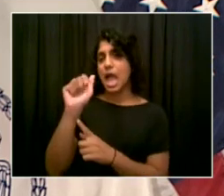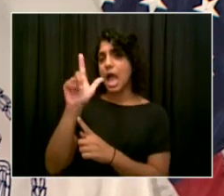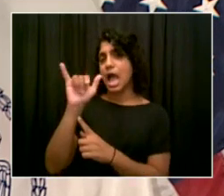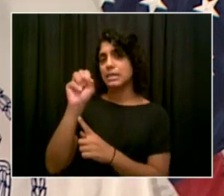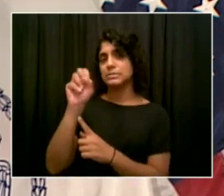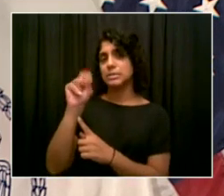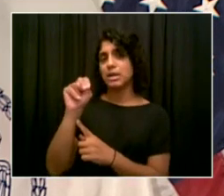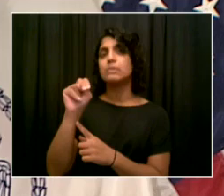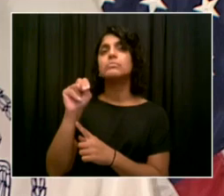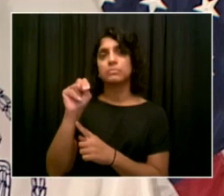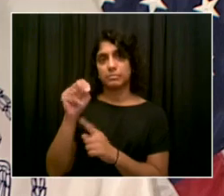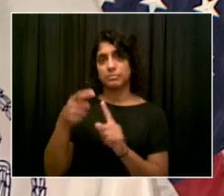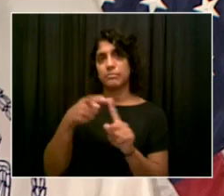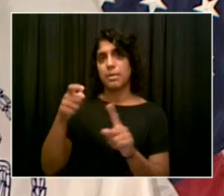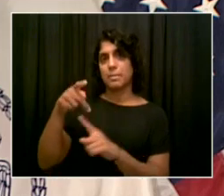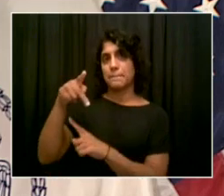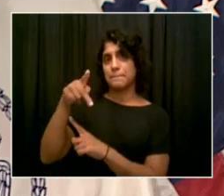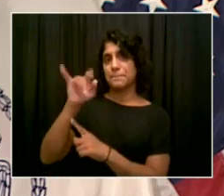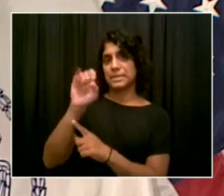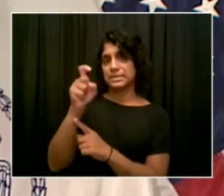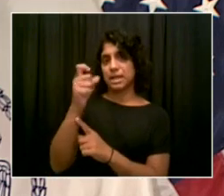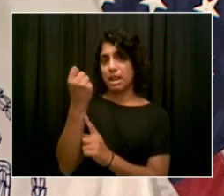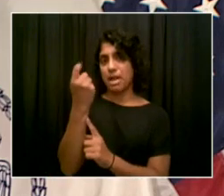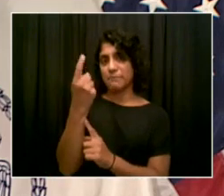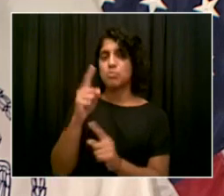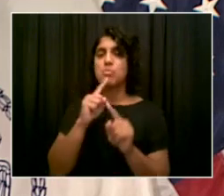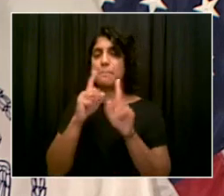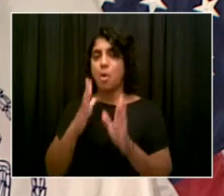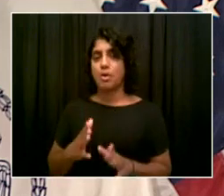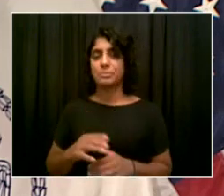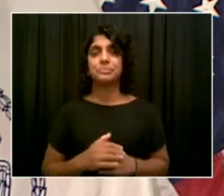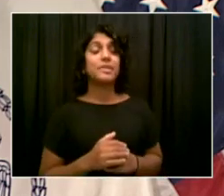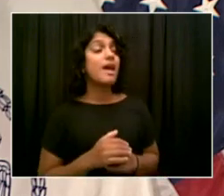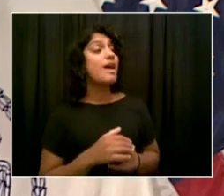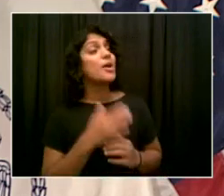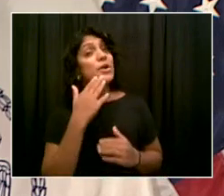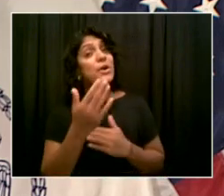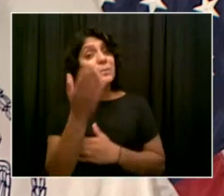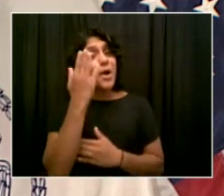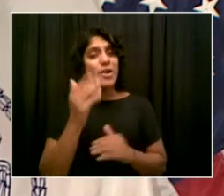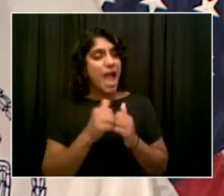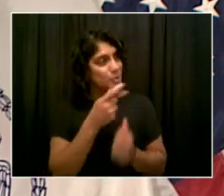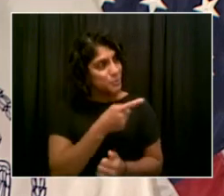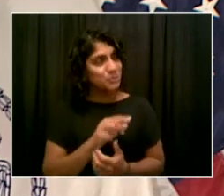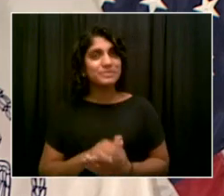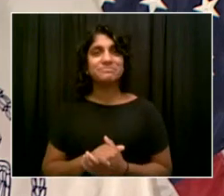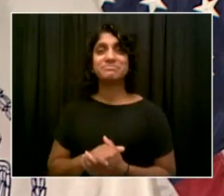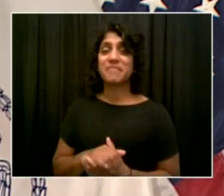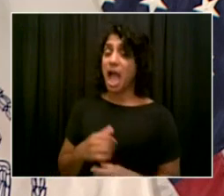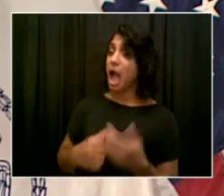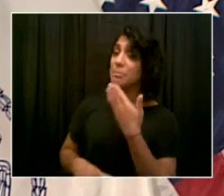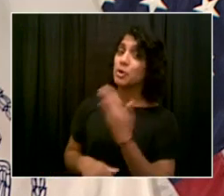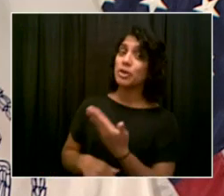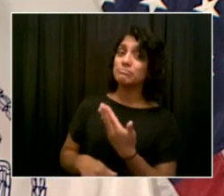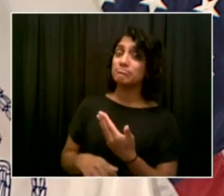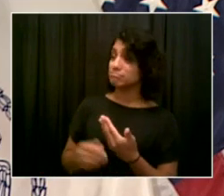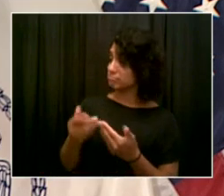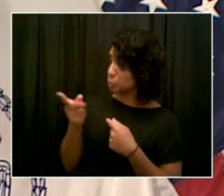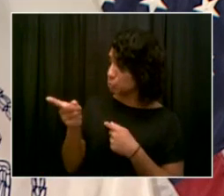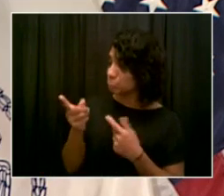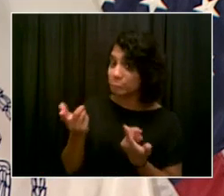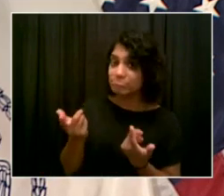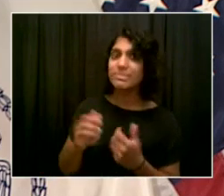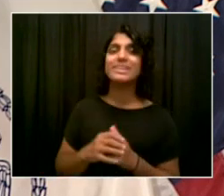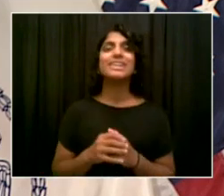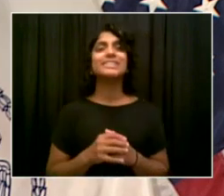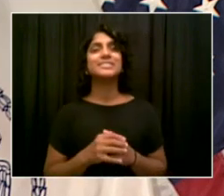Good morning, Mr. Mayor. How are you? Hey, Allison, how you doing? Pretty good, thank you. So I'm sure you're